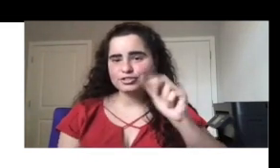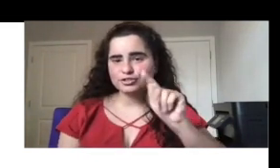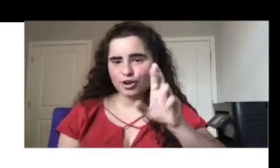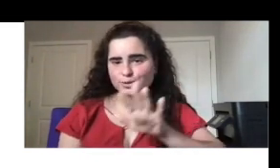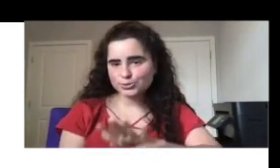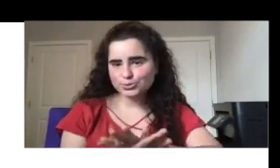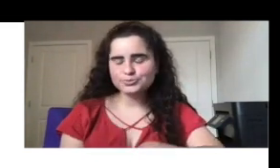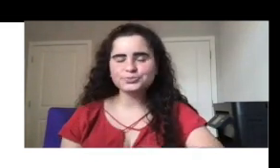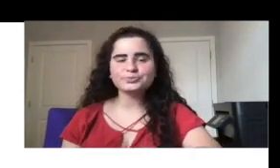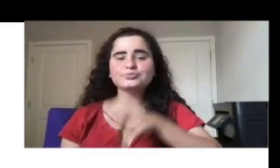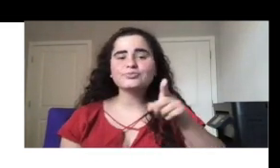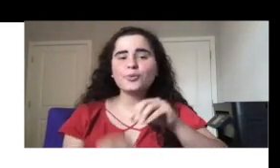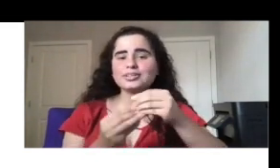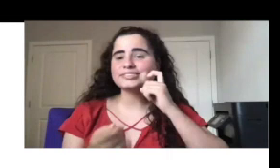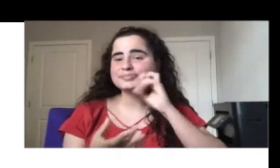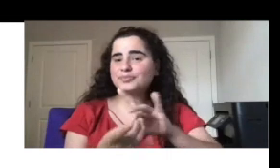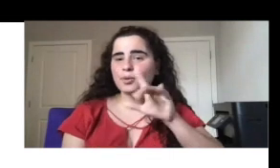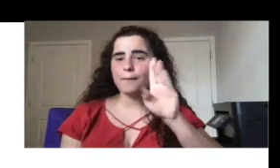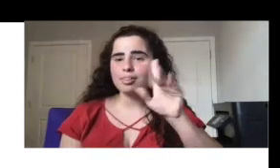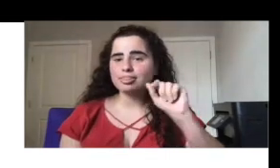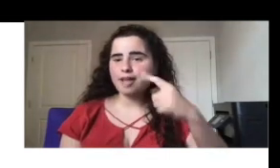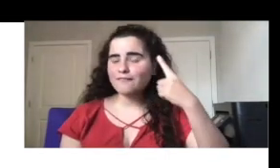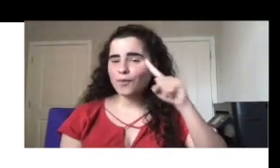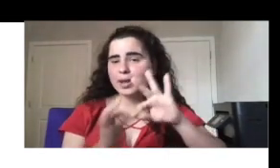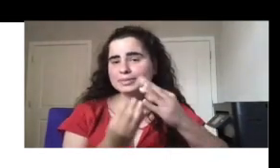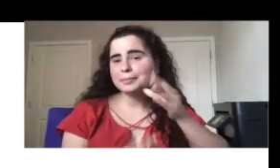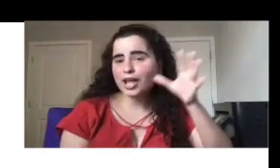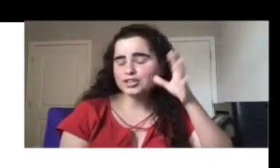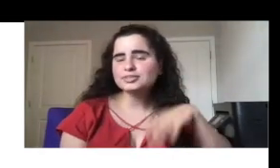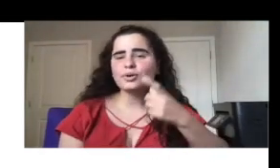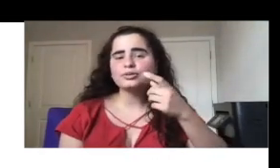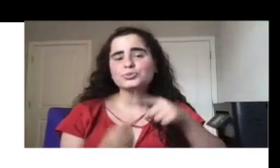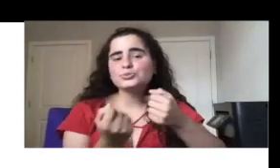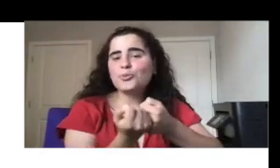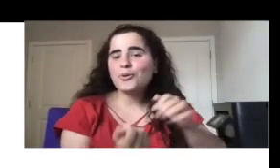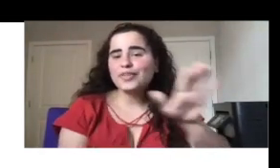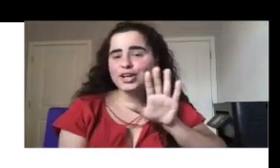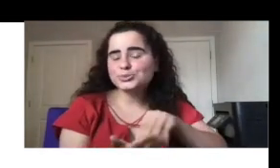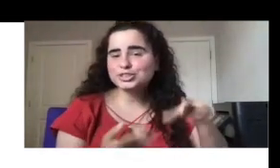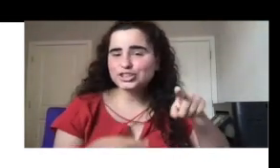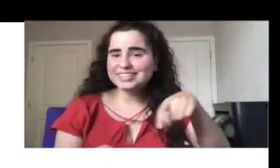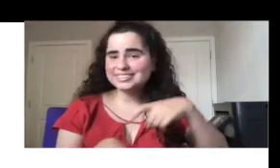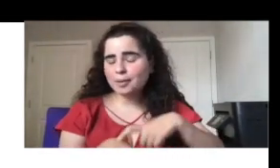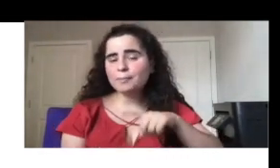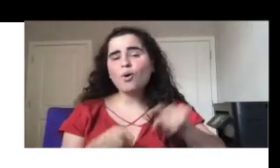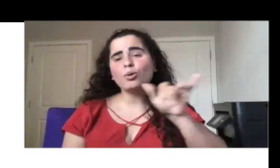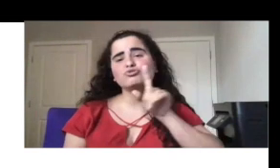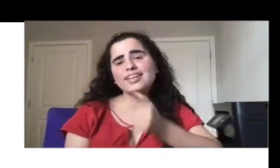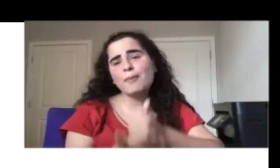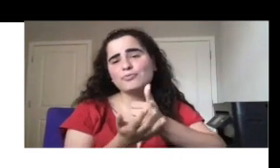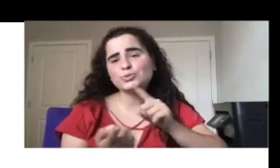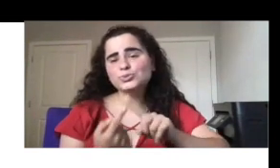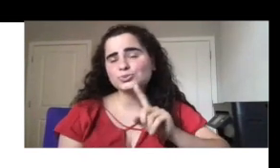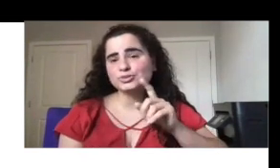is a resource of how educators and schools can be proactive. There's a blog for families and parents and